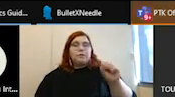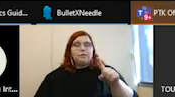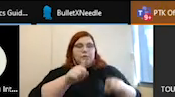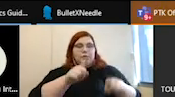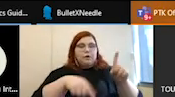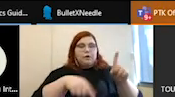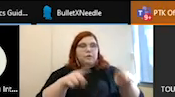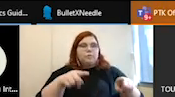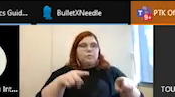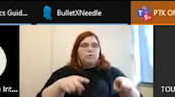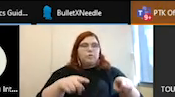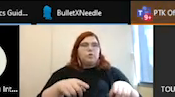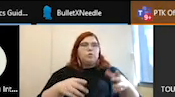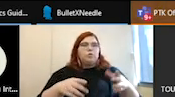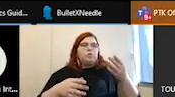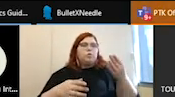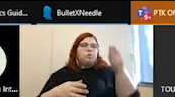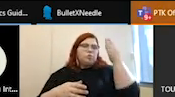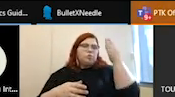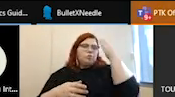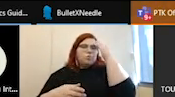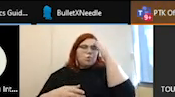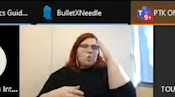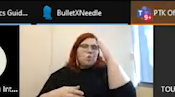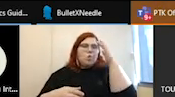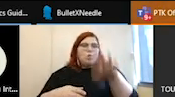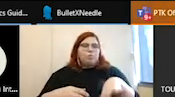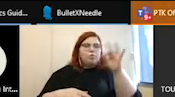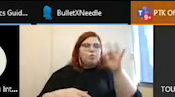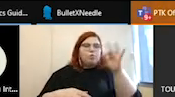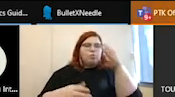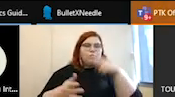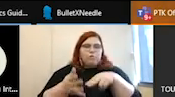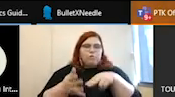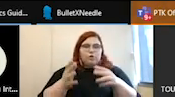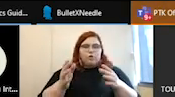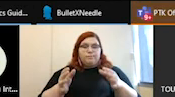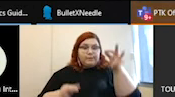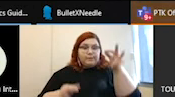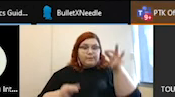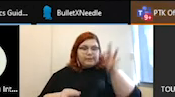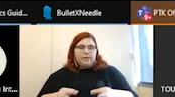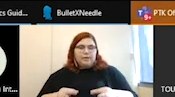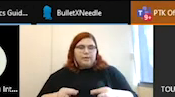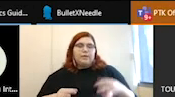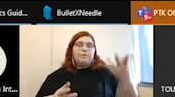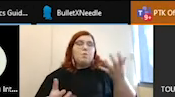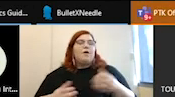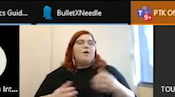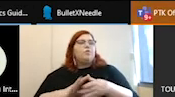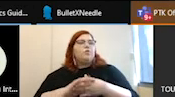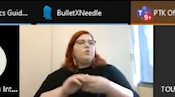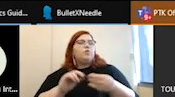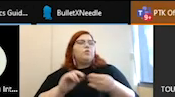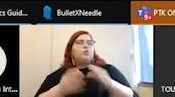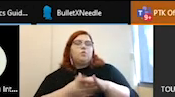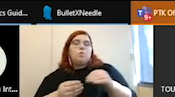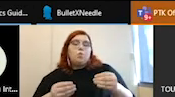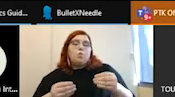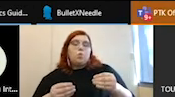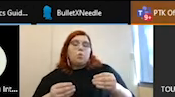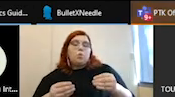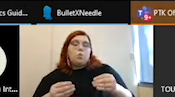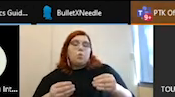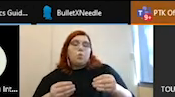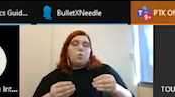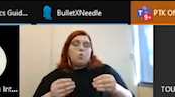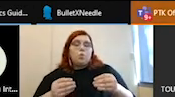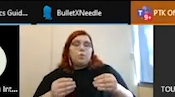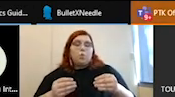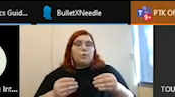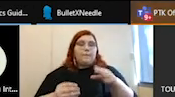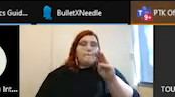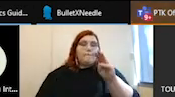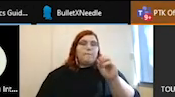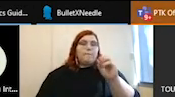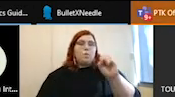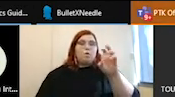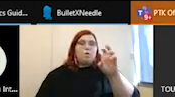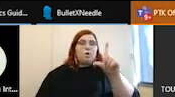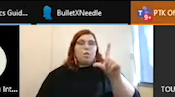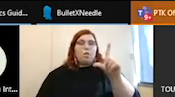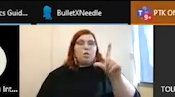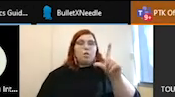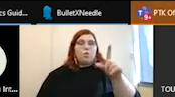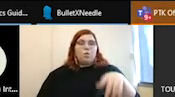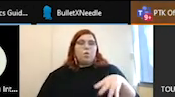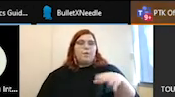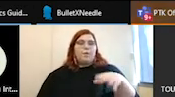reader makes. If, for example, you want to have a story with some kind of a moral or a message at the end,